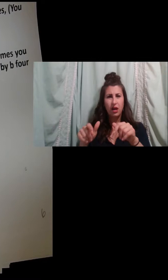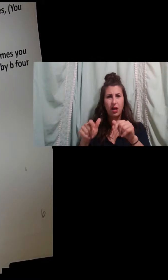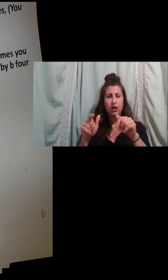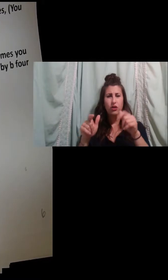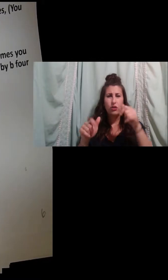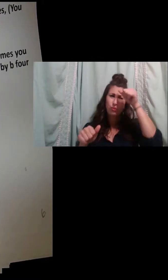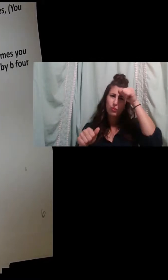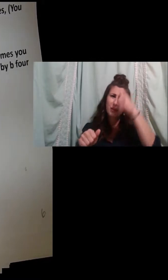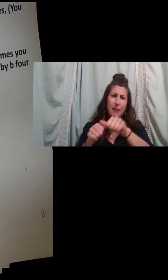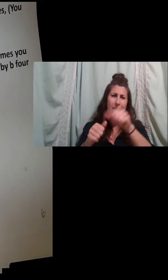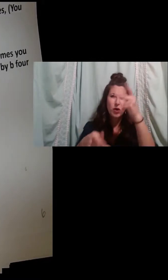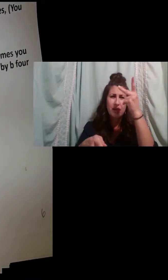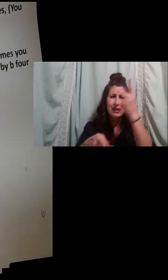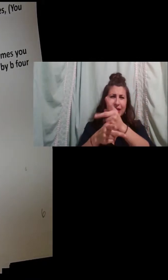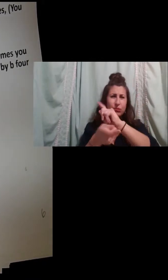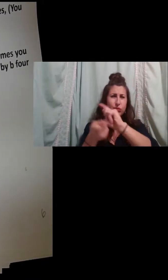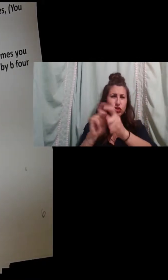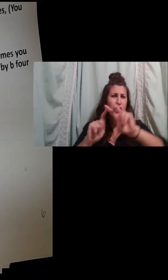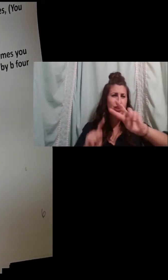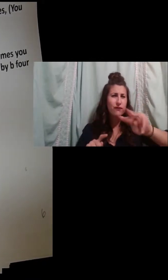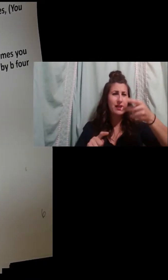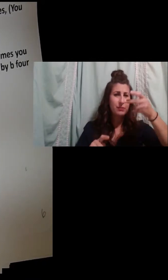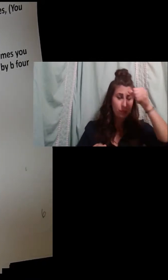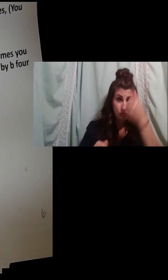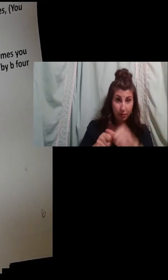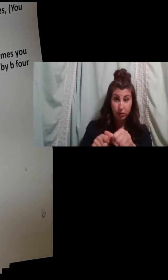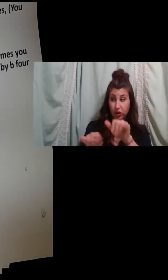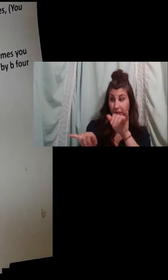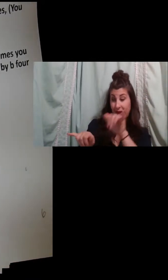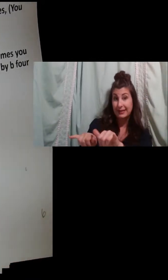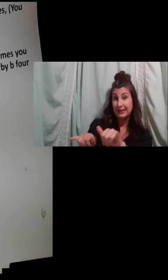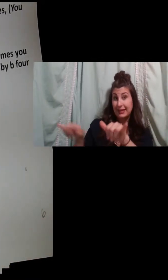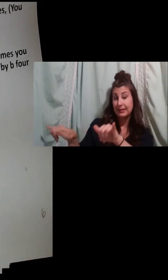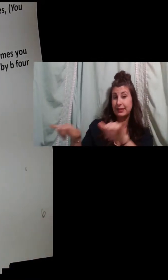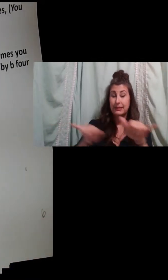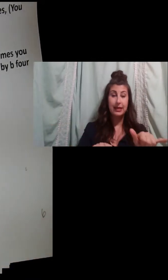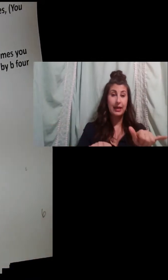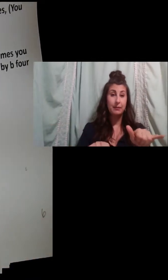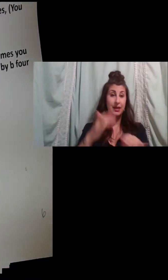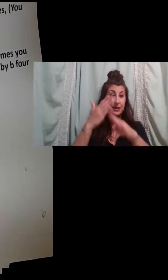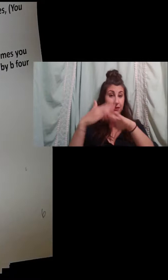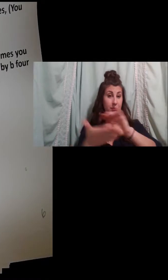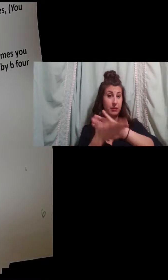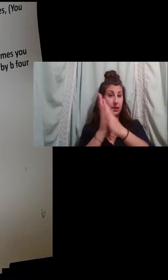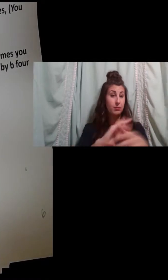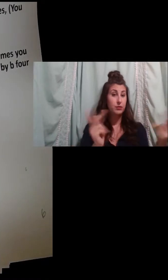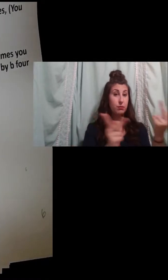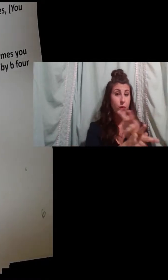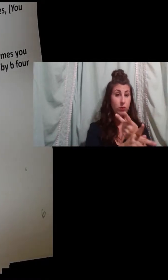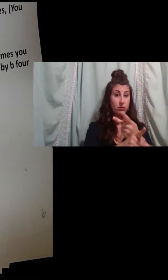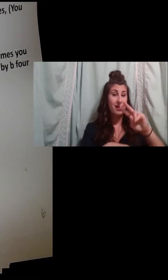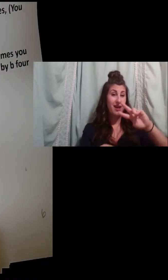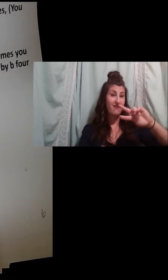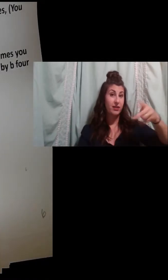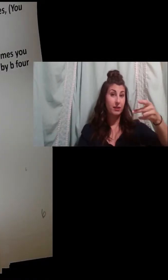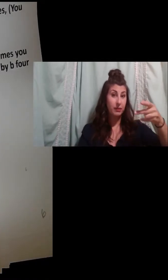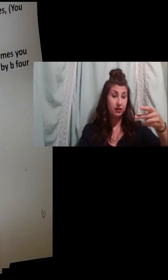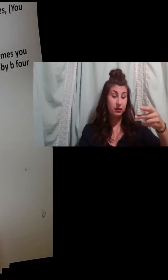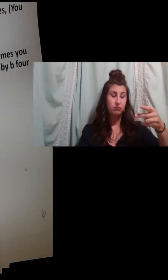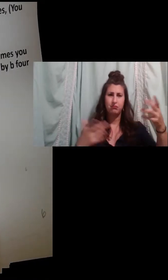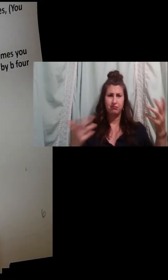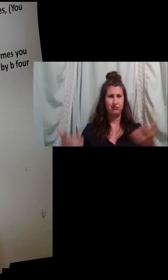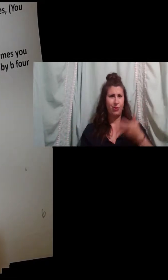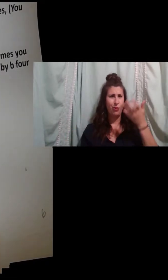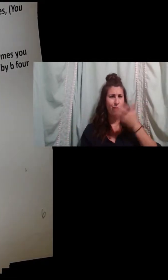saying keep, change, flip. Remember, keep this one the same. Change the division to multiplication and flip that